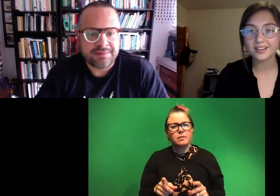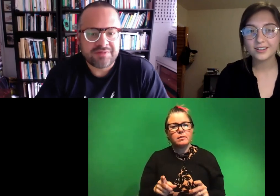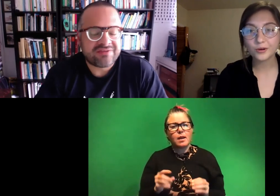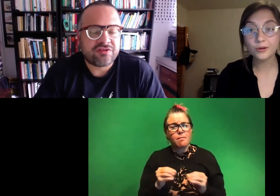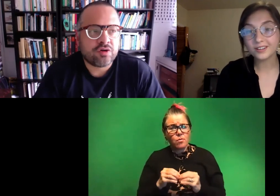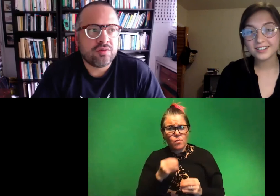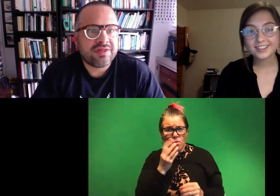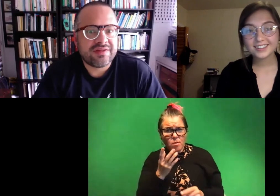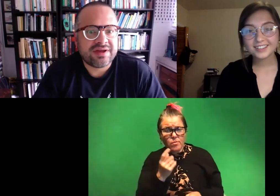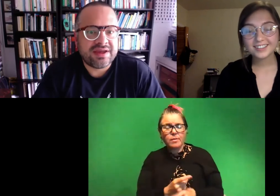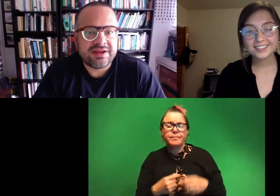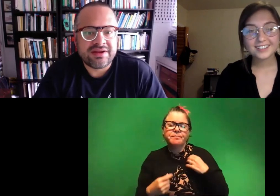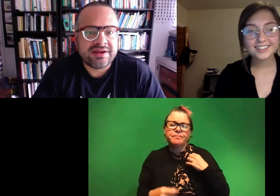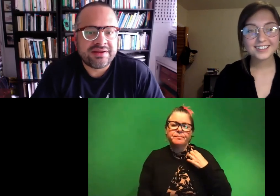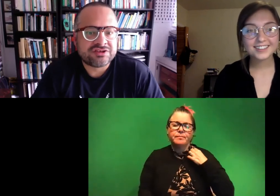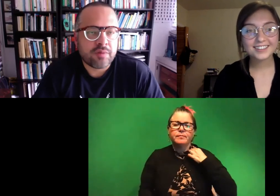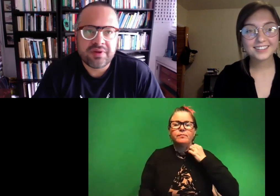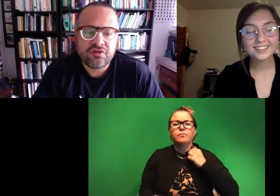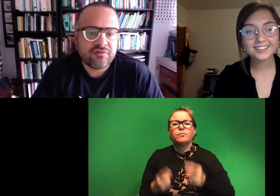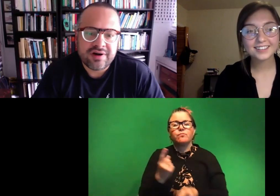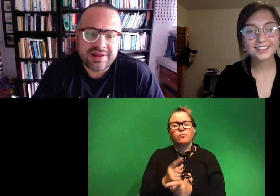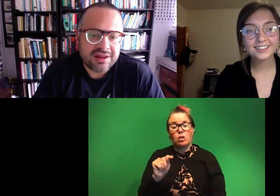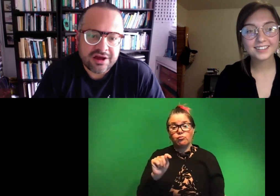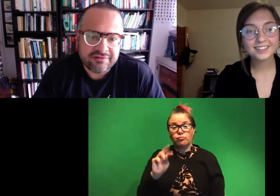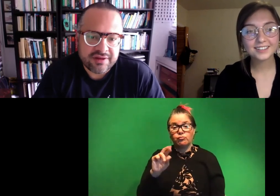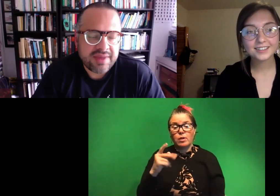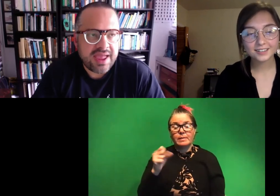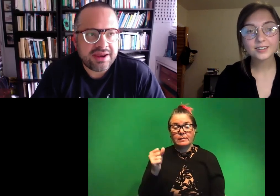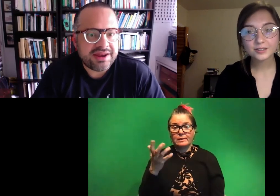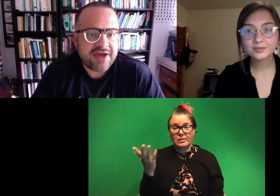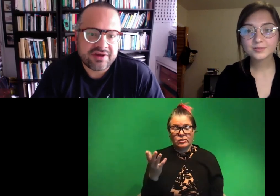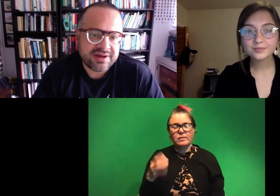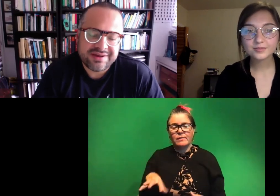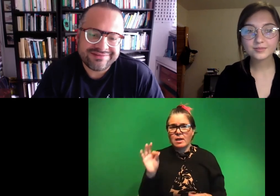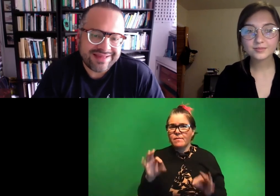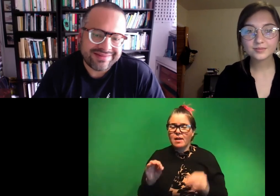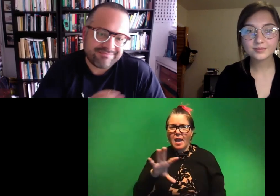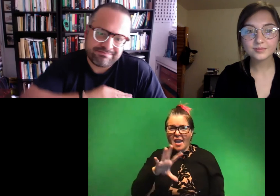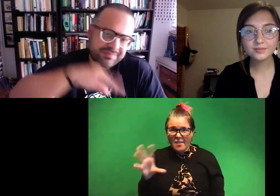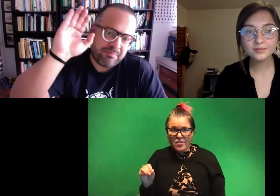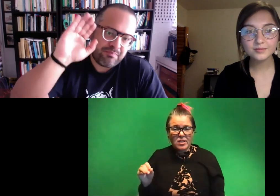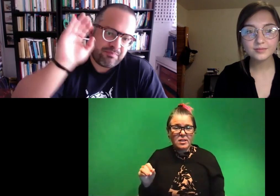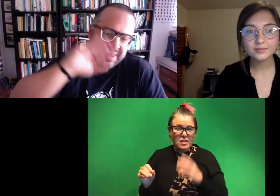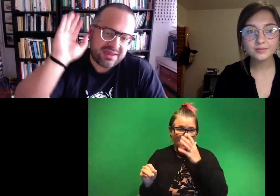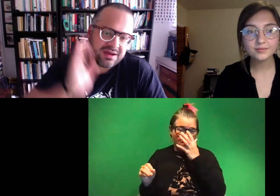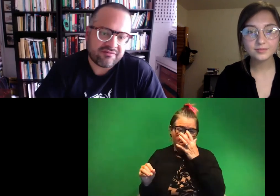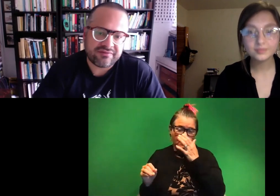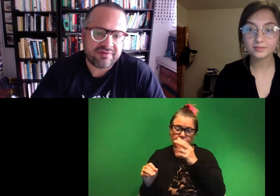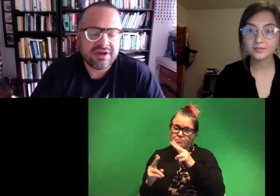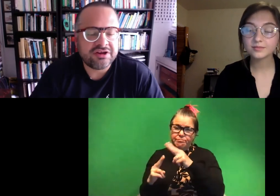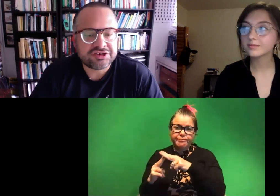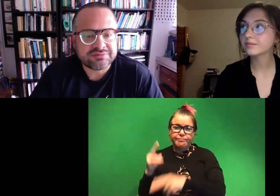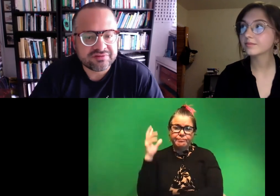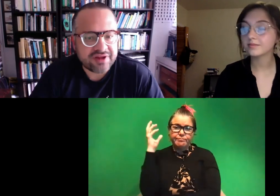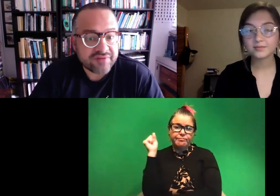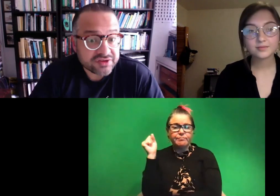Okay. Yeah, as I told you, in the tropics you find a lot of them, and in Africa is like the peak of